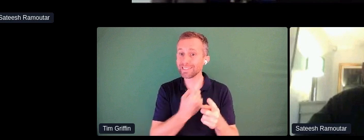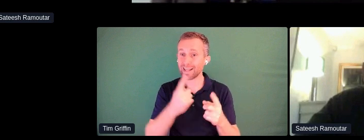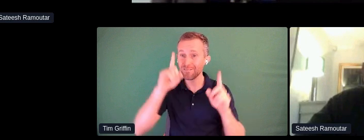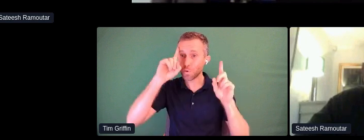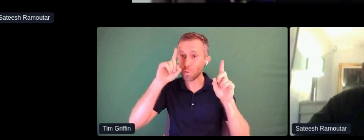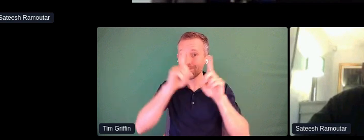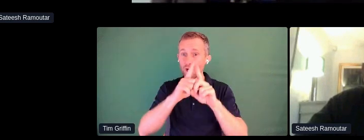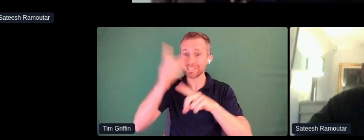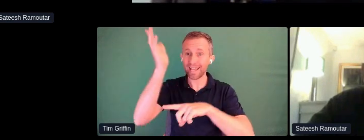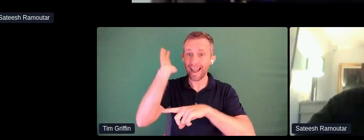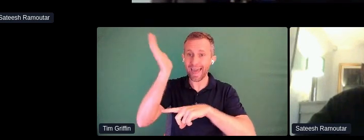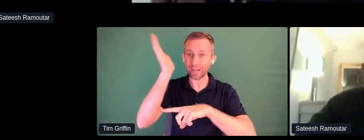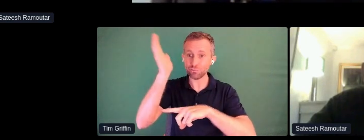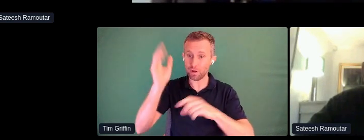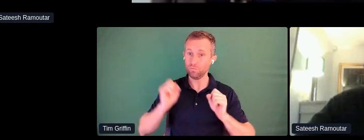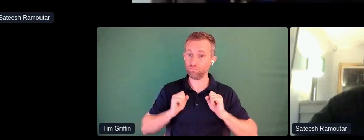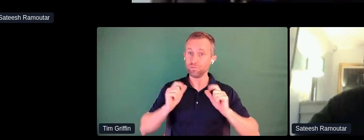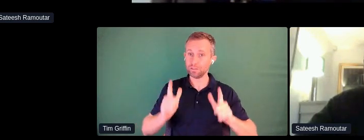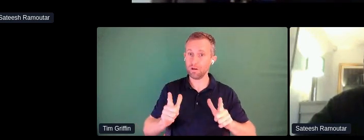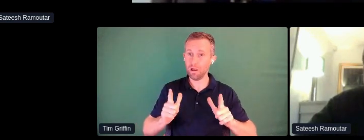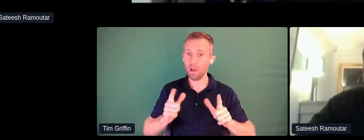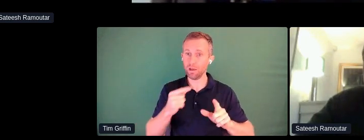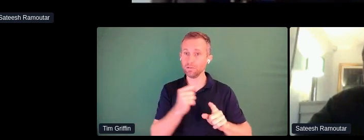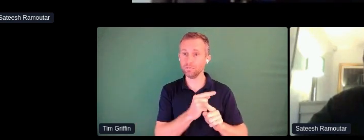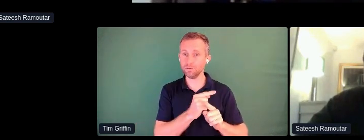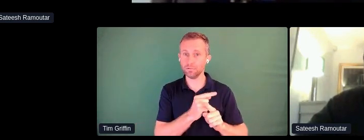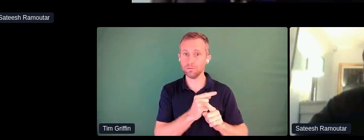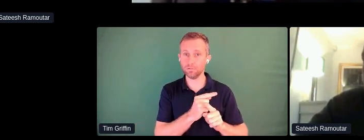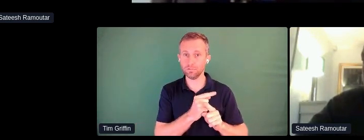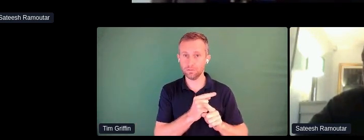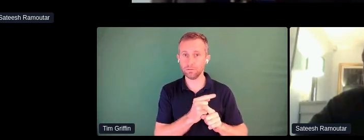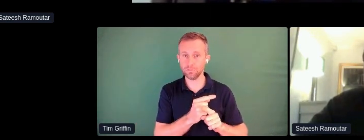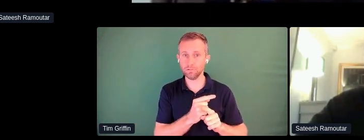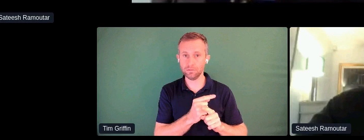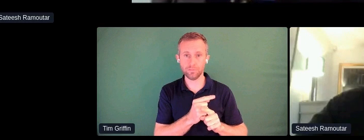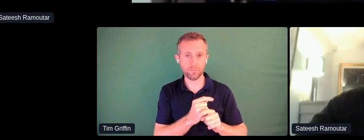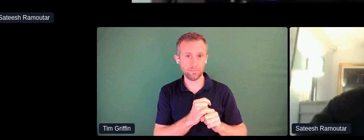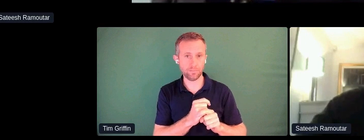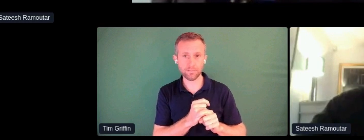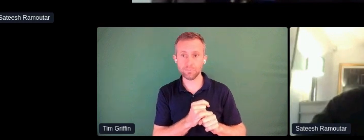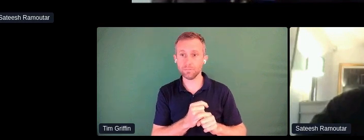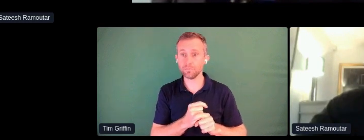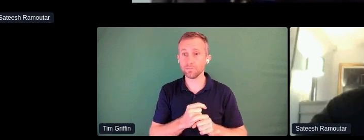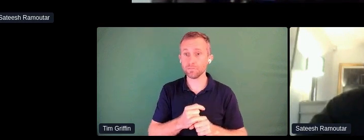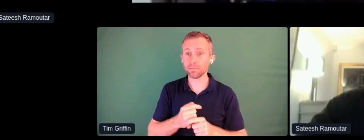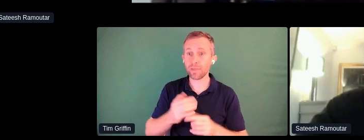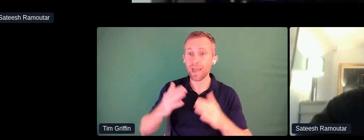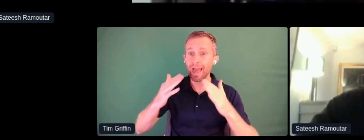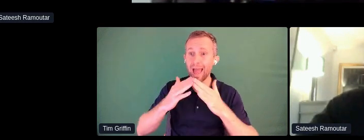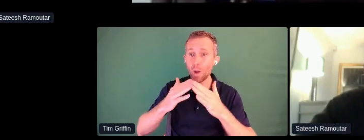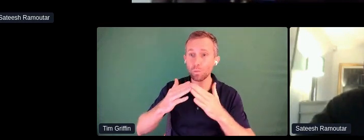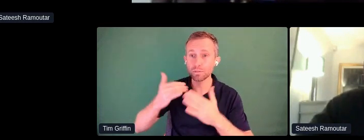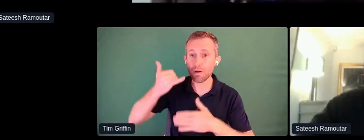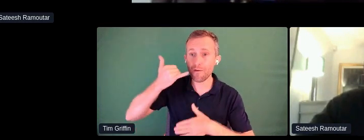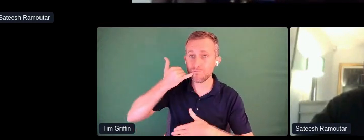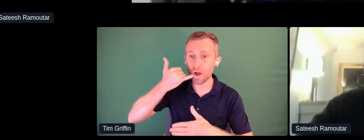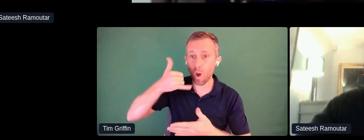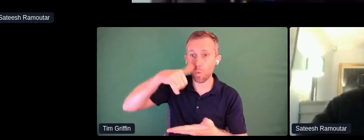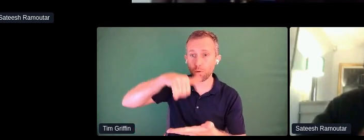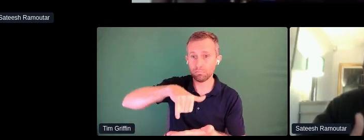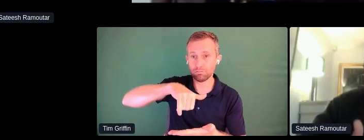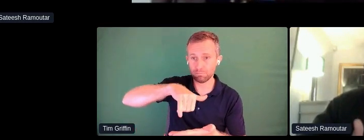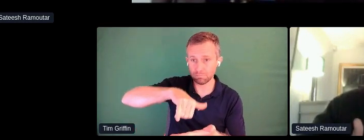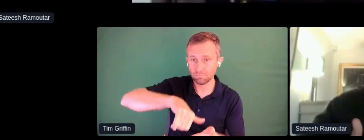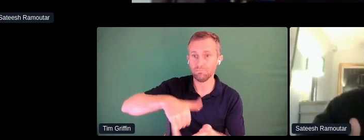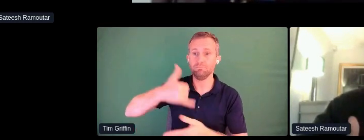In 2010, Suku had a house phone and he used his house phone to call. He had a mobile phone, but it